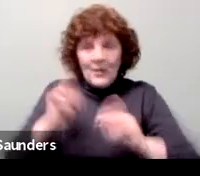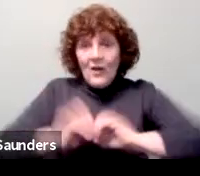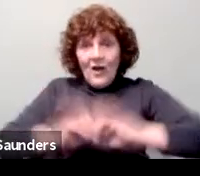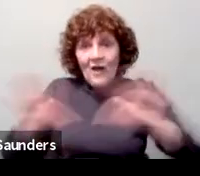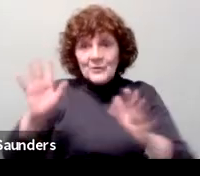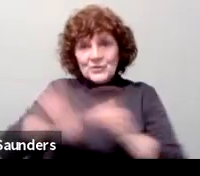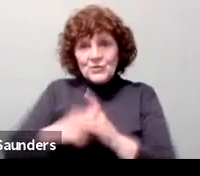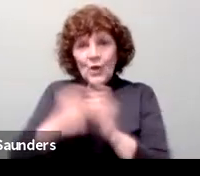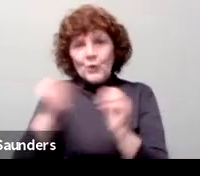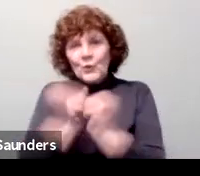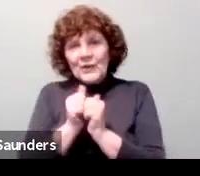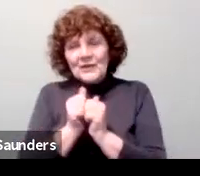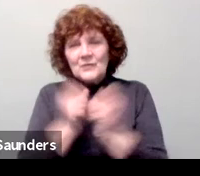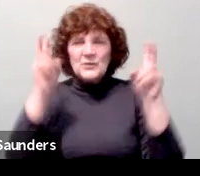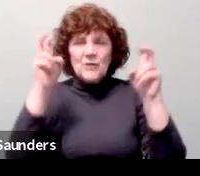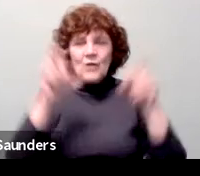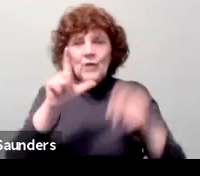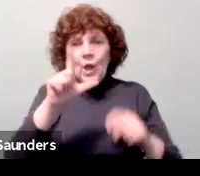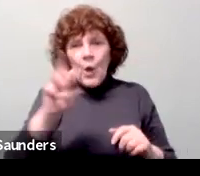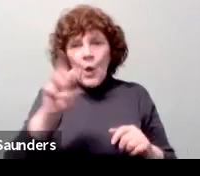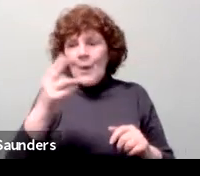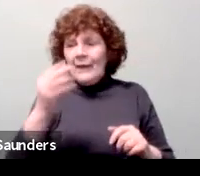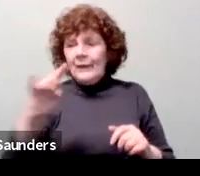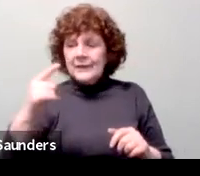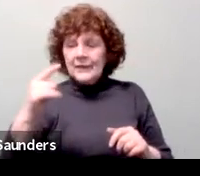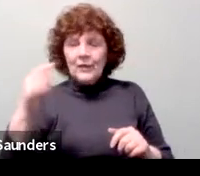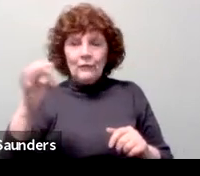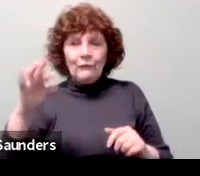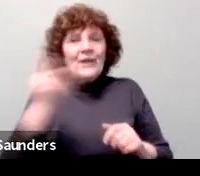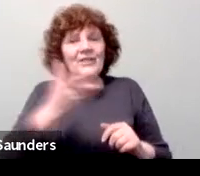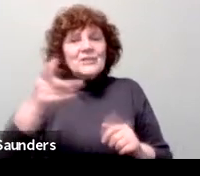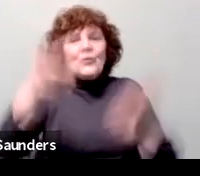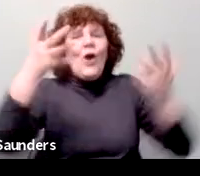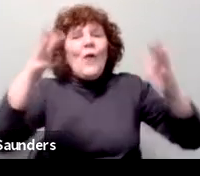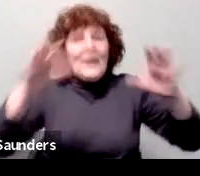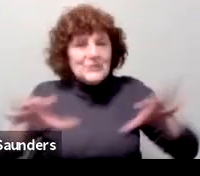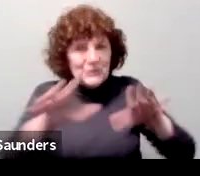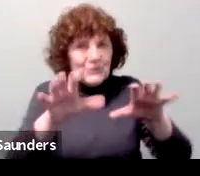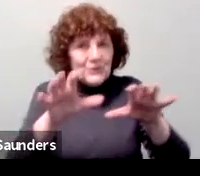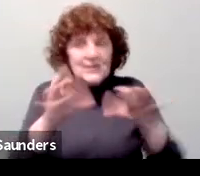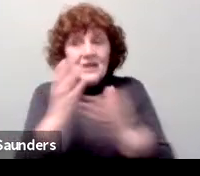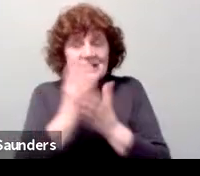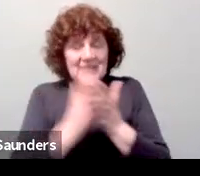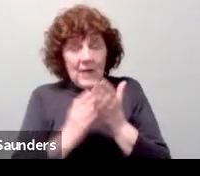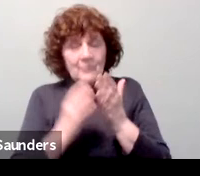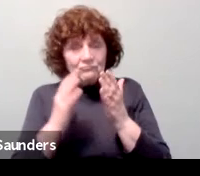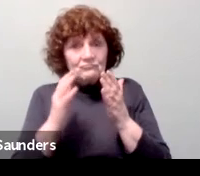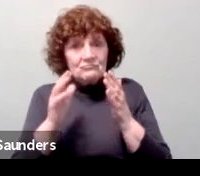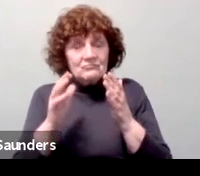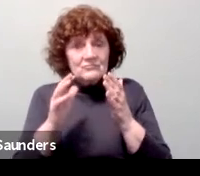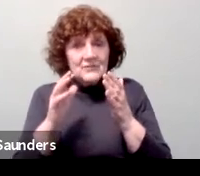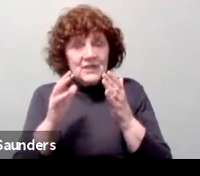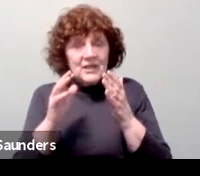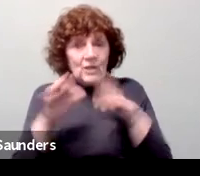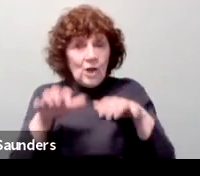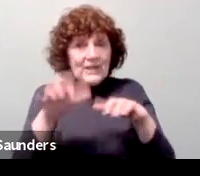with low-hanging fruit, some of it that you guys are probably already doing in some congregations and communities, some that you still want to